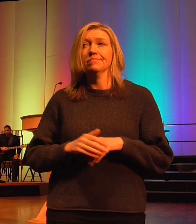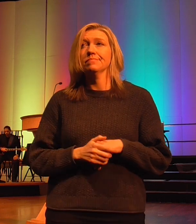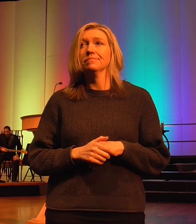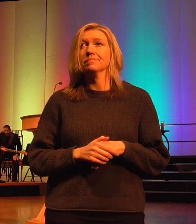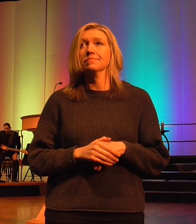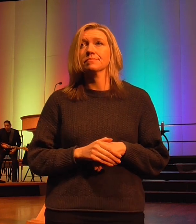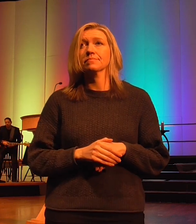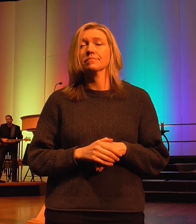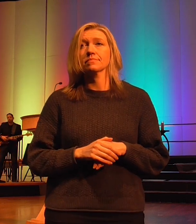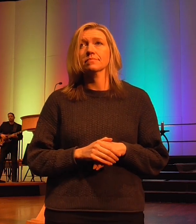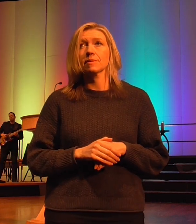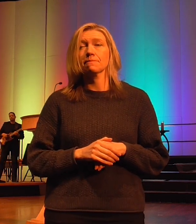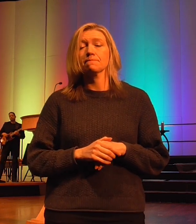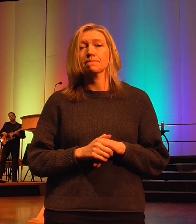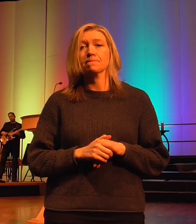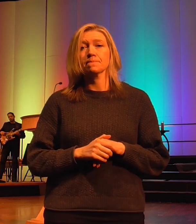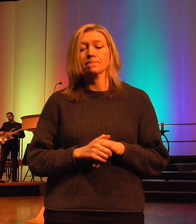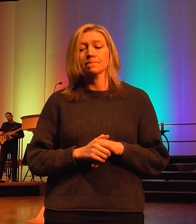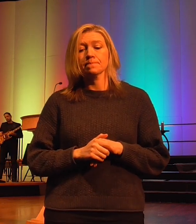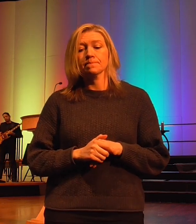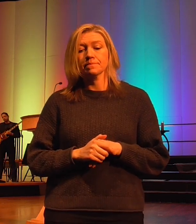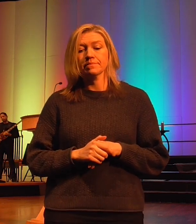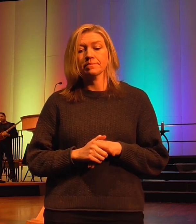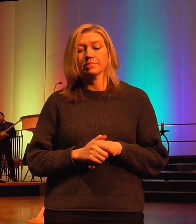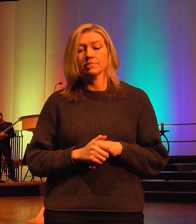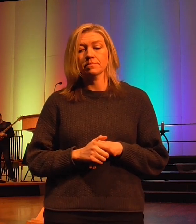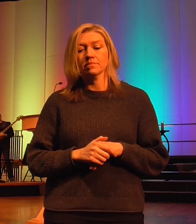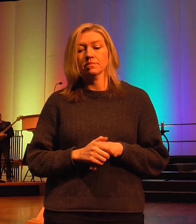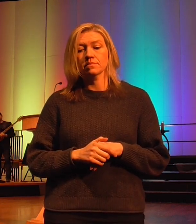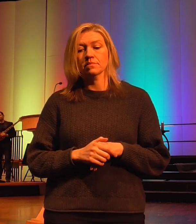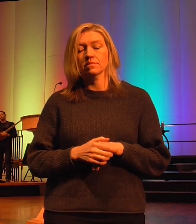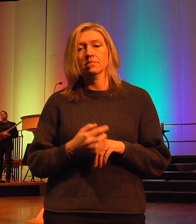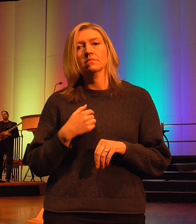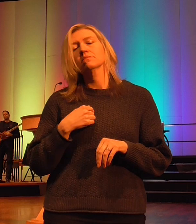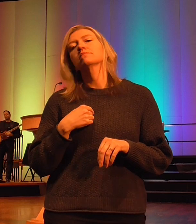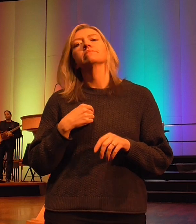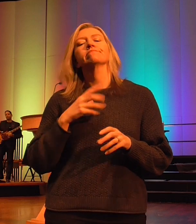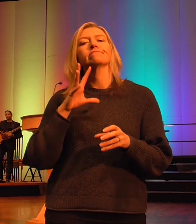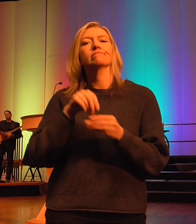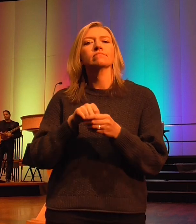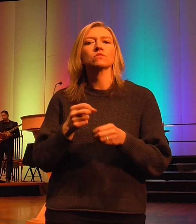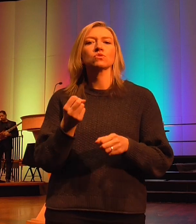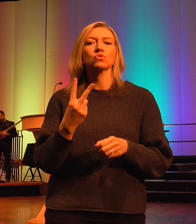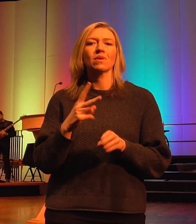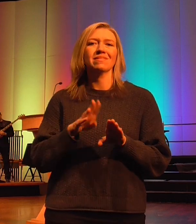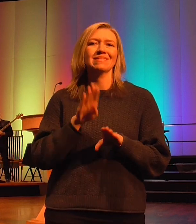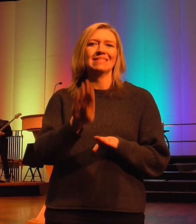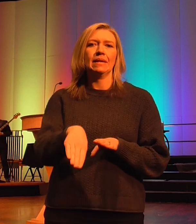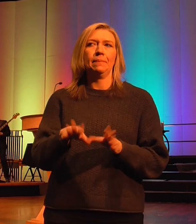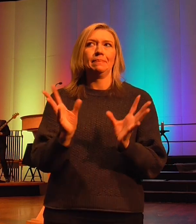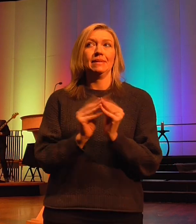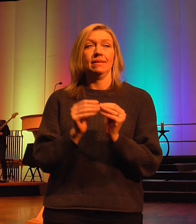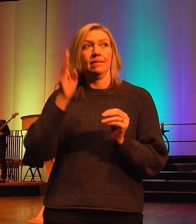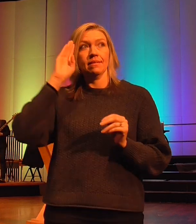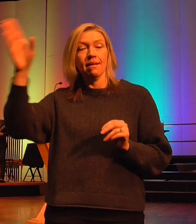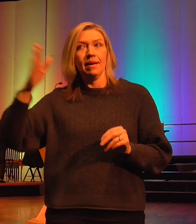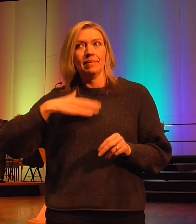I was in a 12-step meeting Hi, my name is Jamie, and